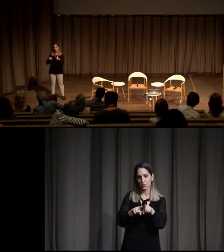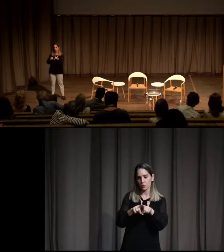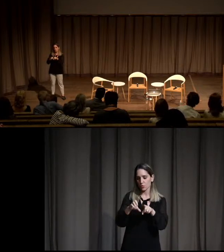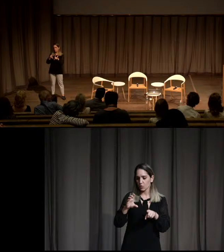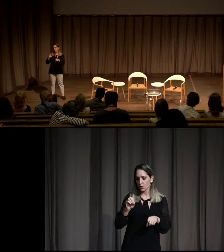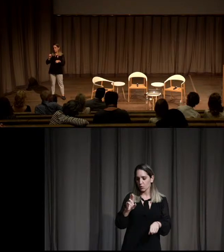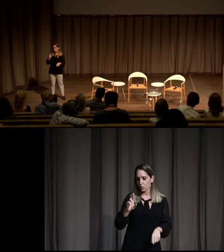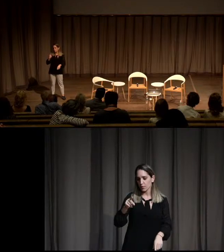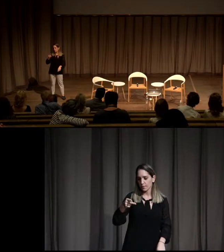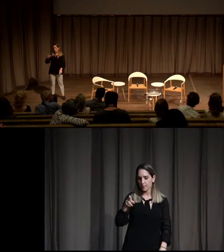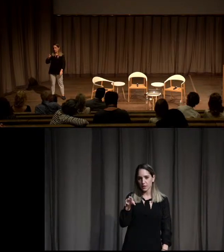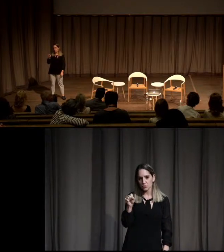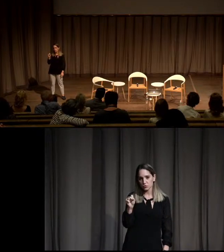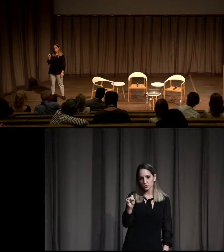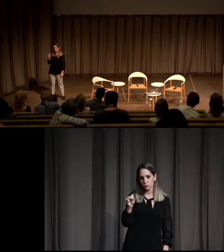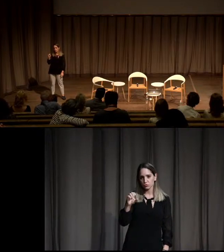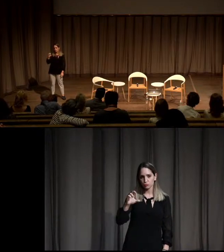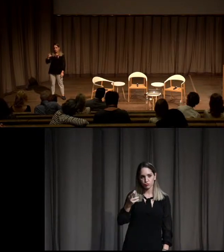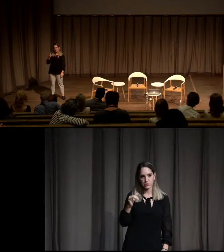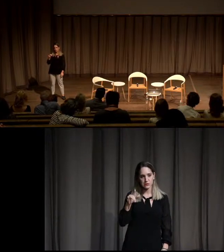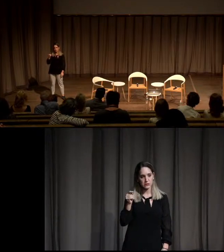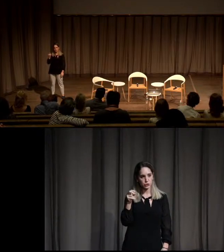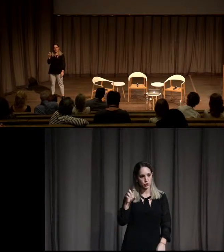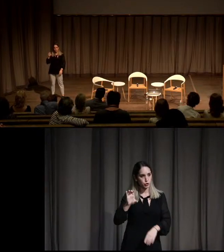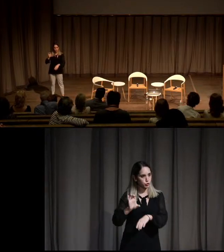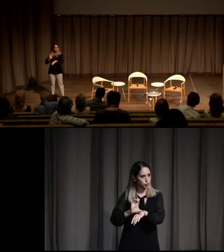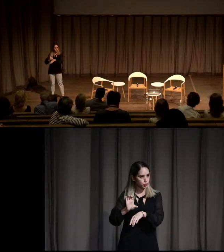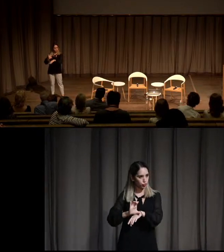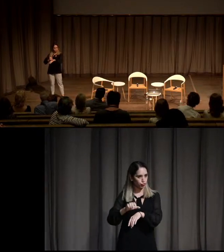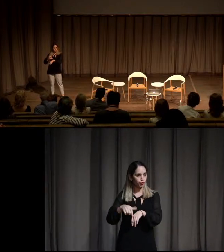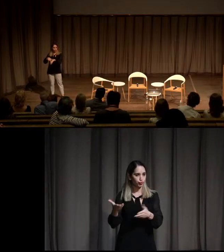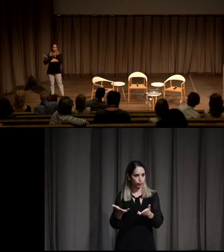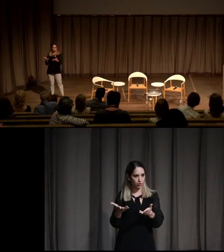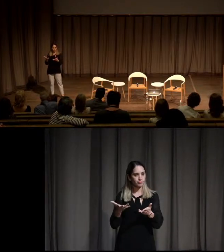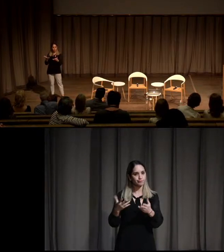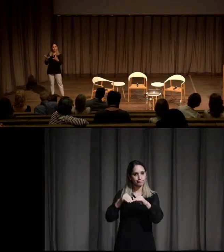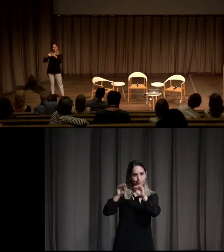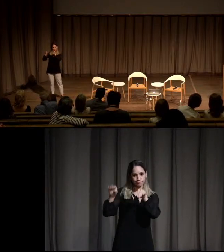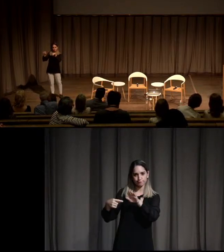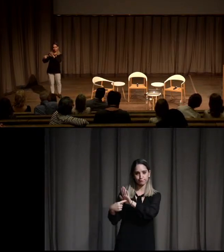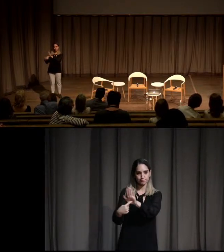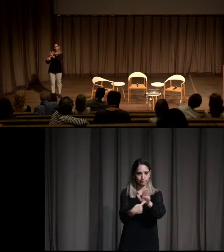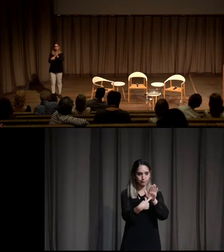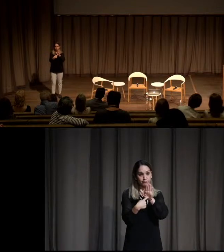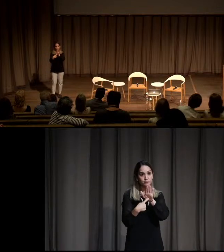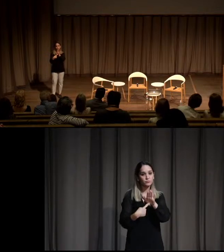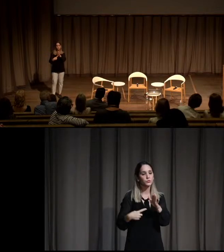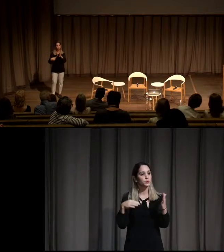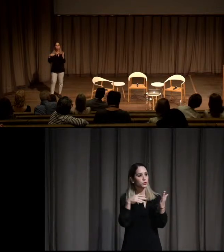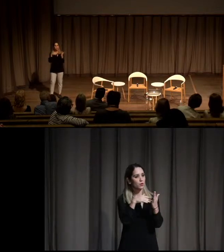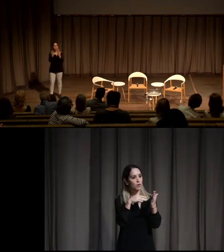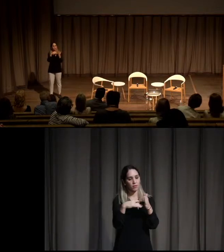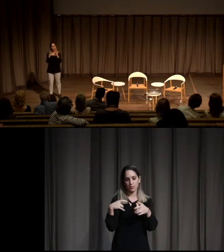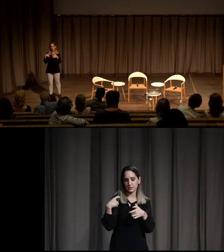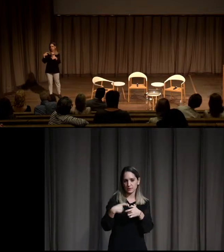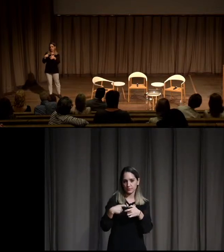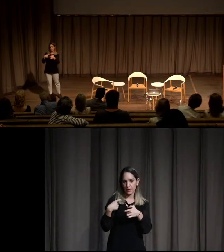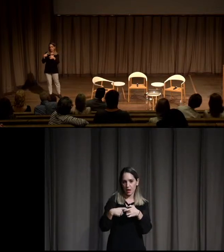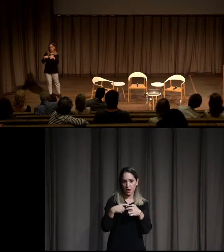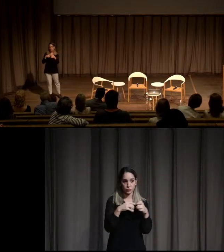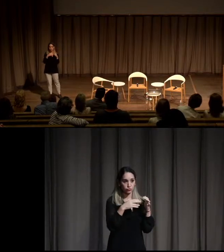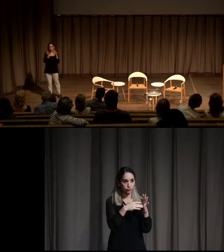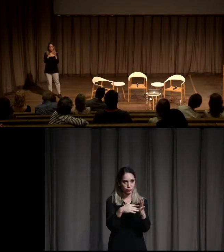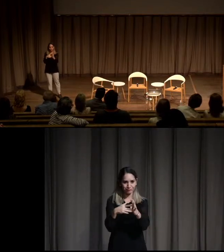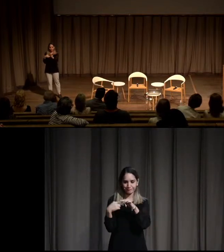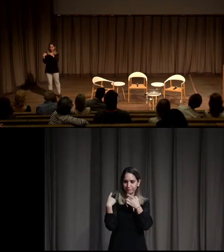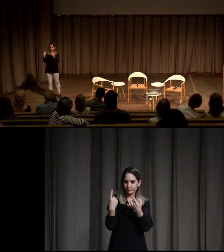in Miami. Professor Elizabeth Thompson Goizueta taught Hispanic Studies at Boston College for over 20 years